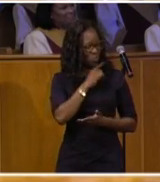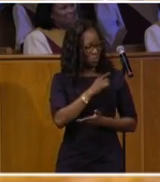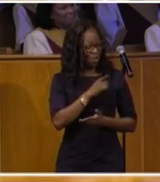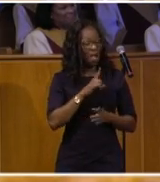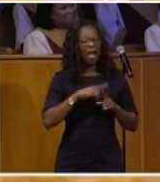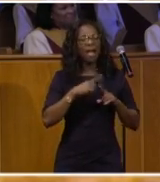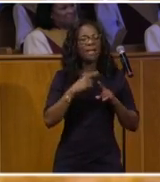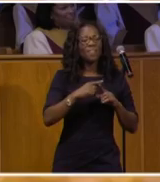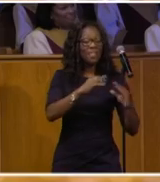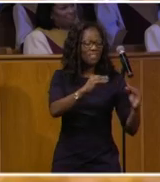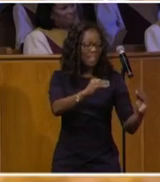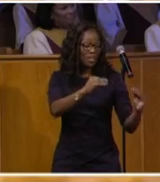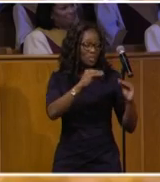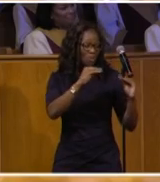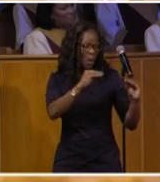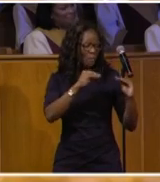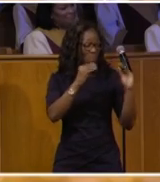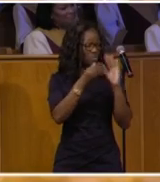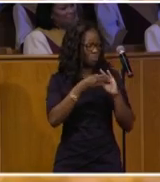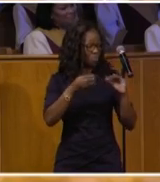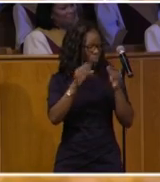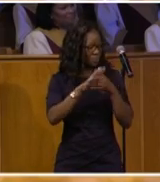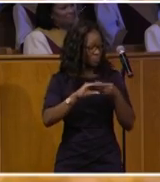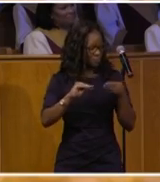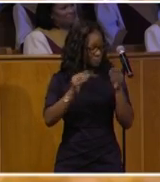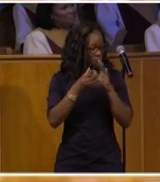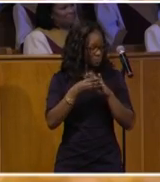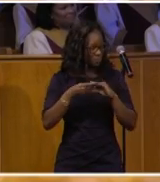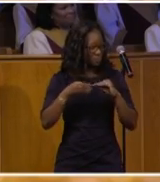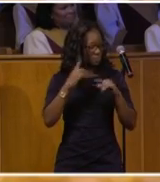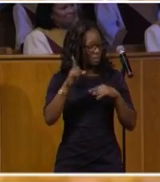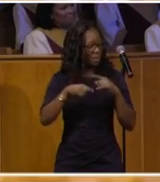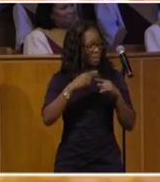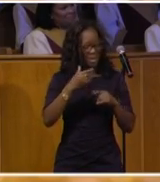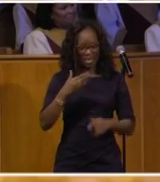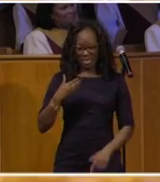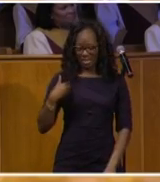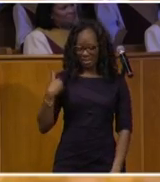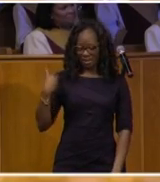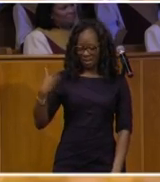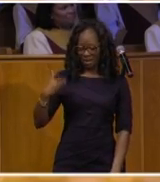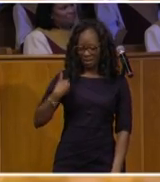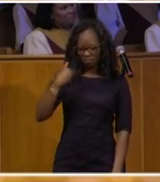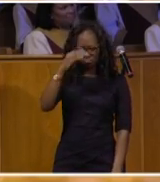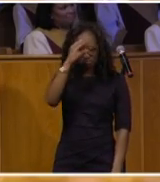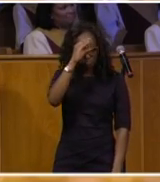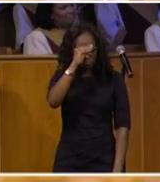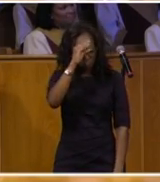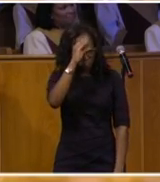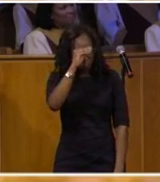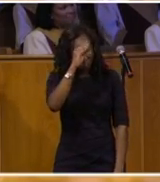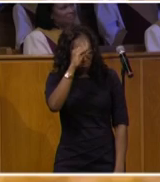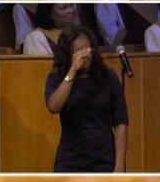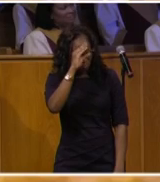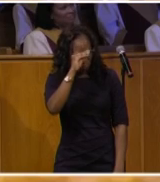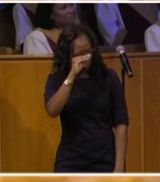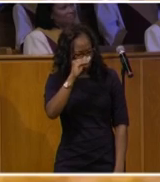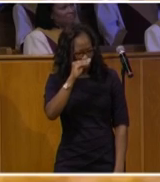And they told me a story about a young boy, a lad,